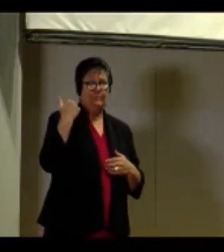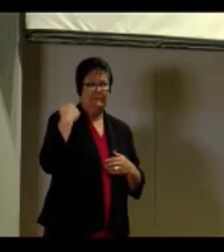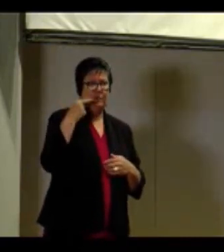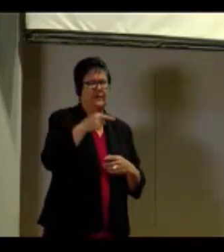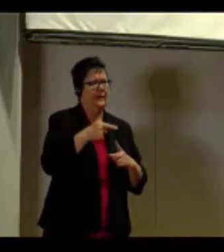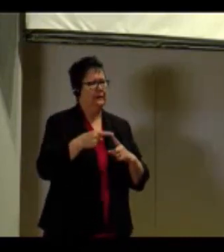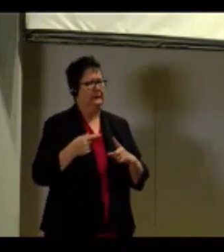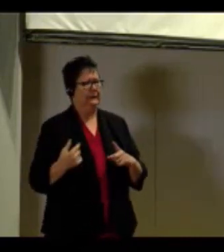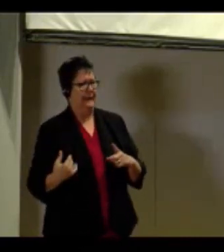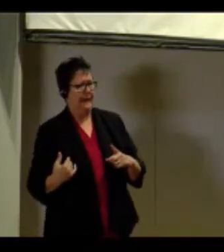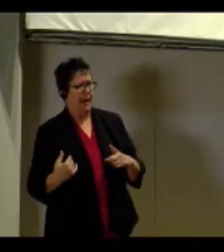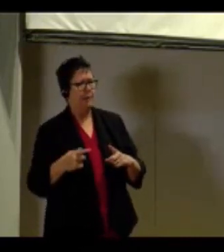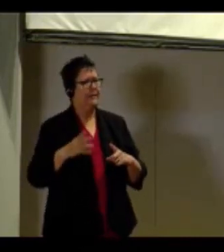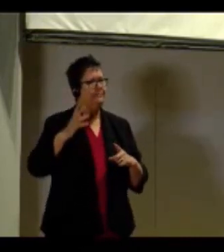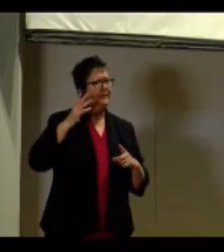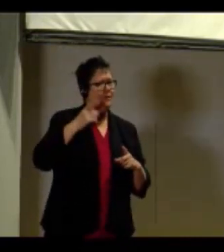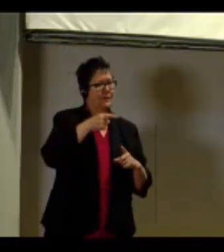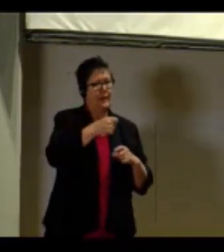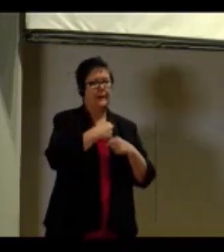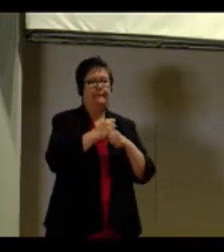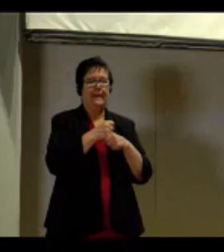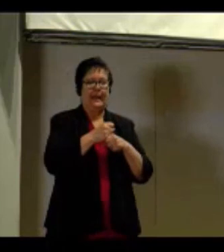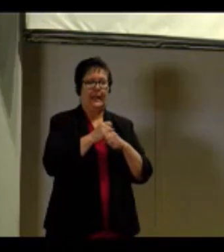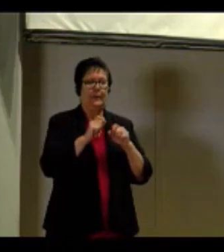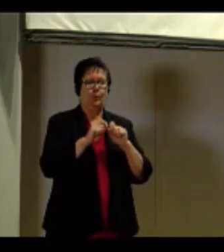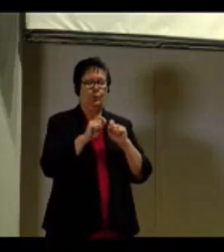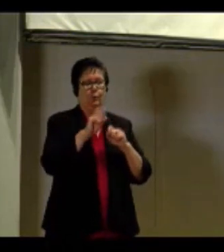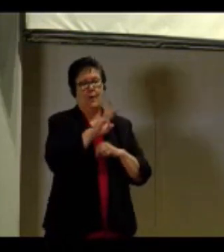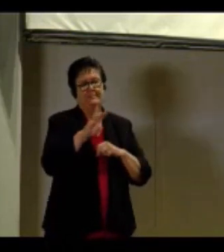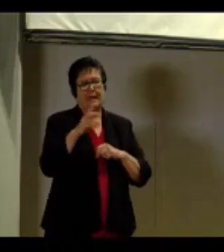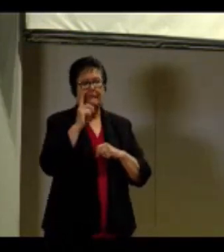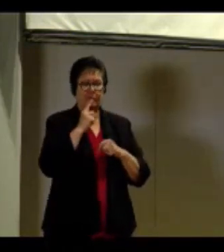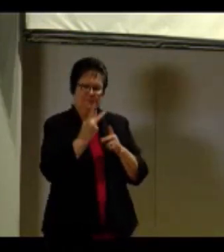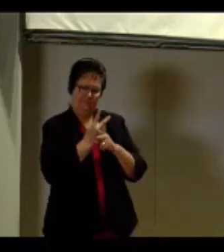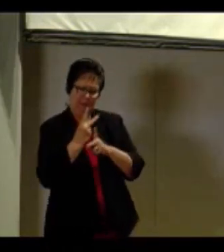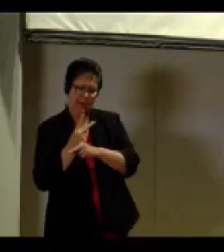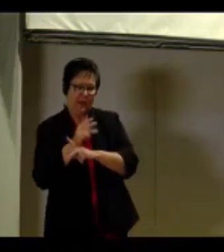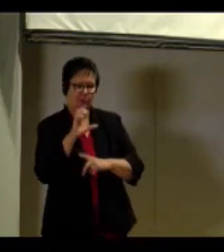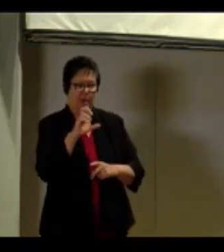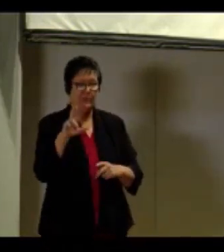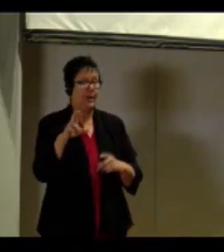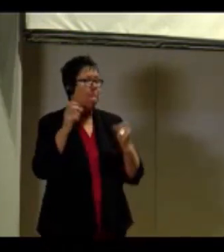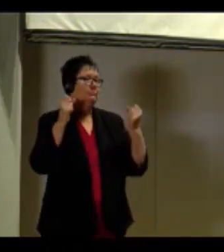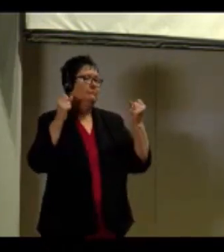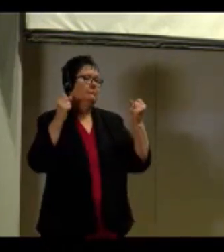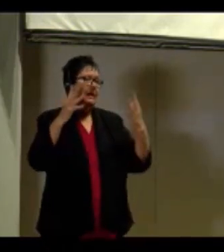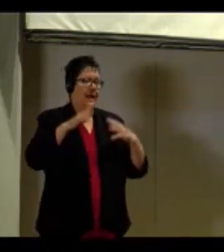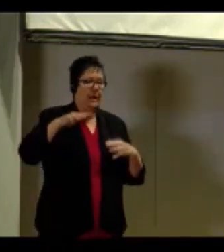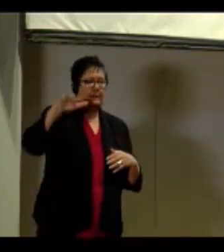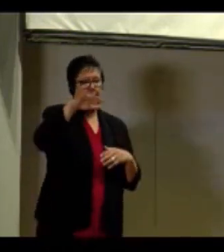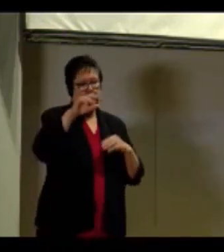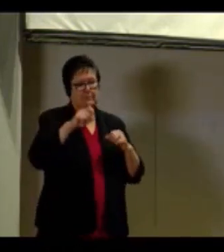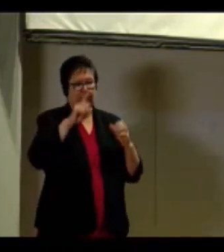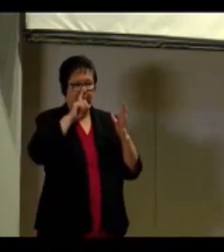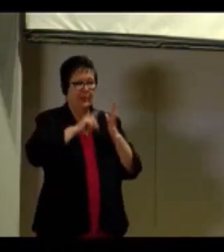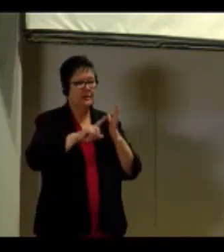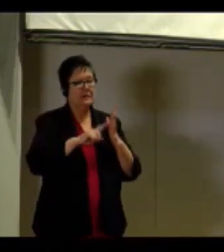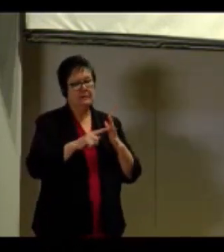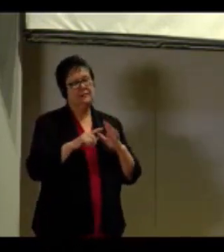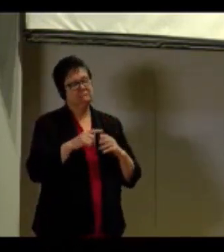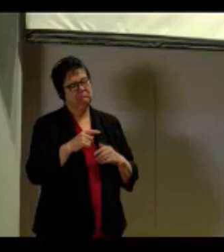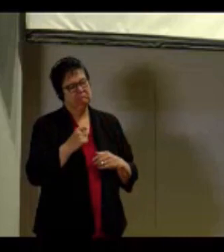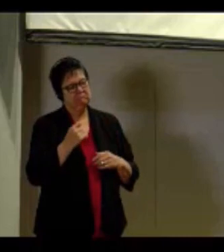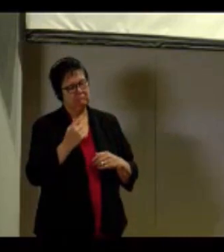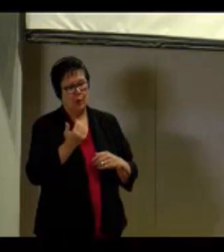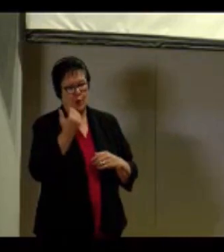great website for determining copyright. There's lots of places to go look. It's very time